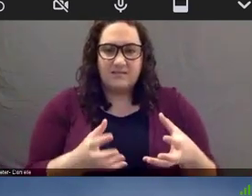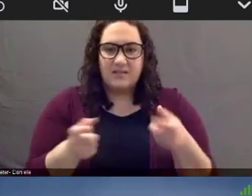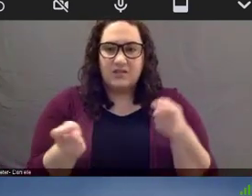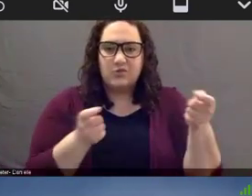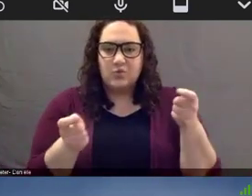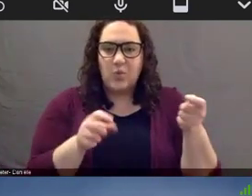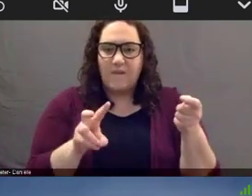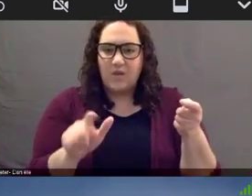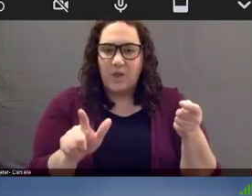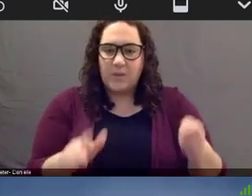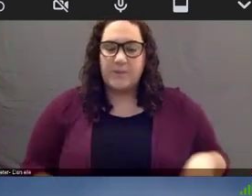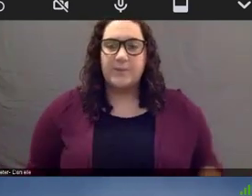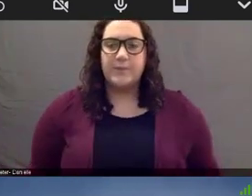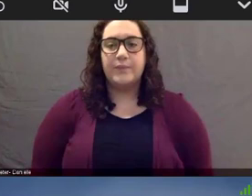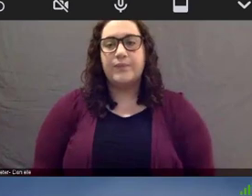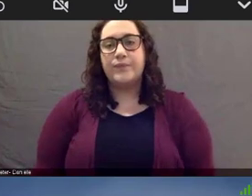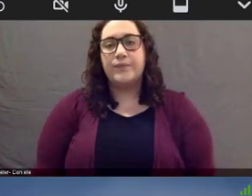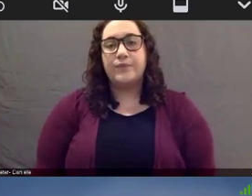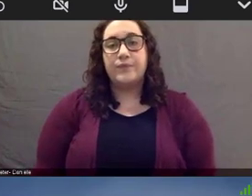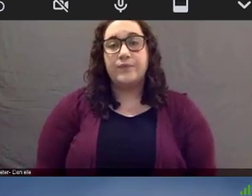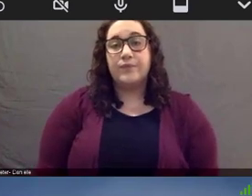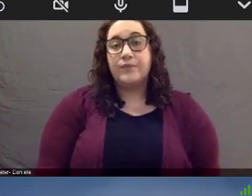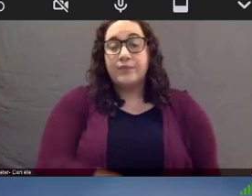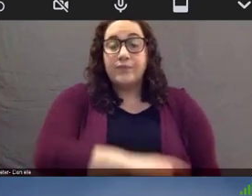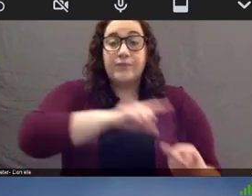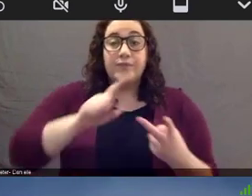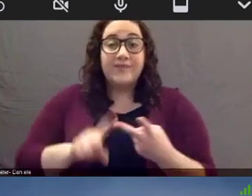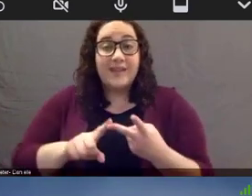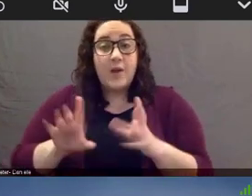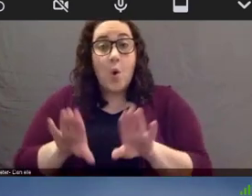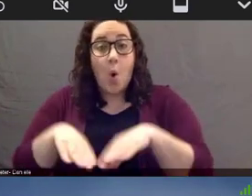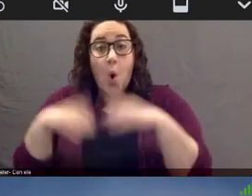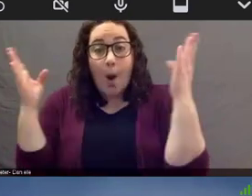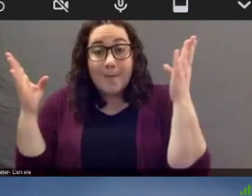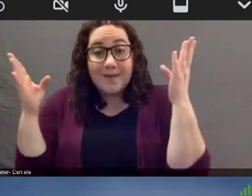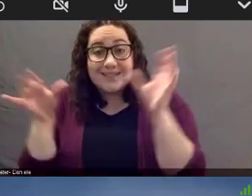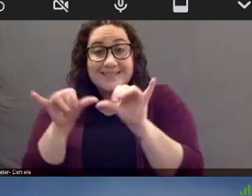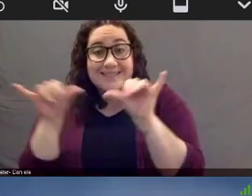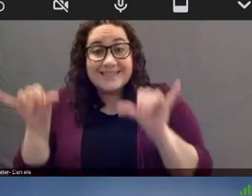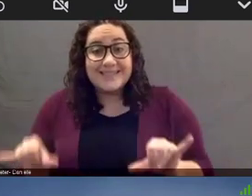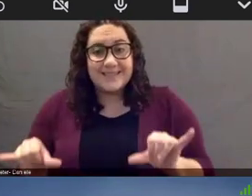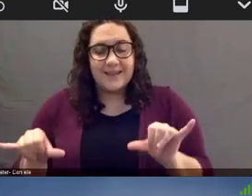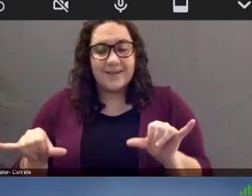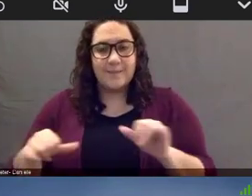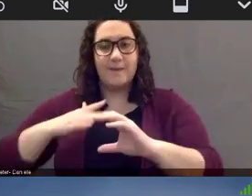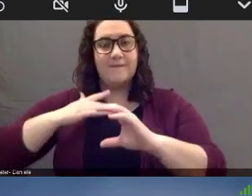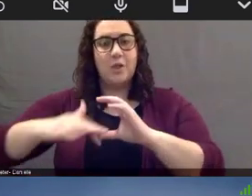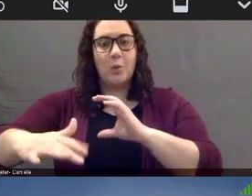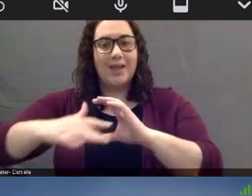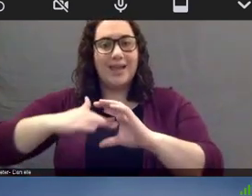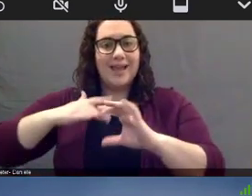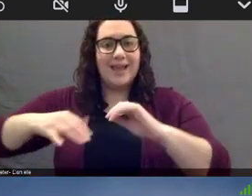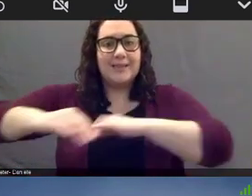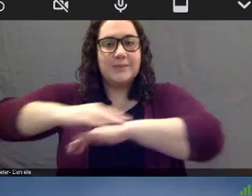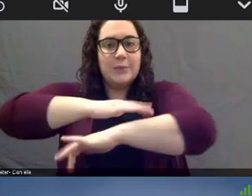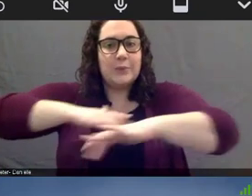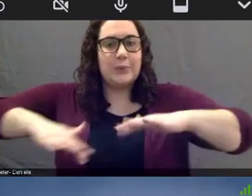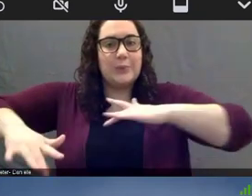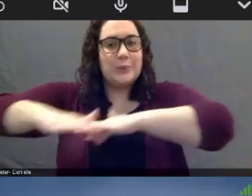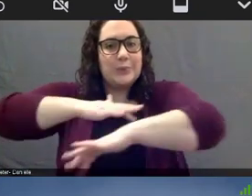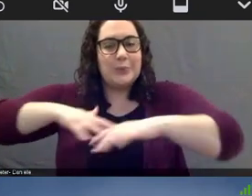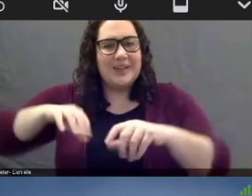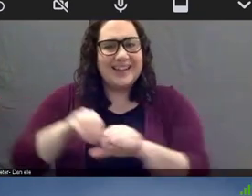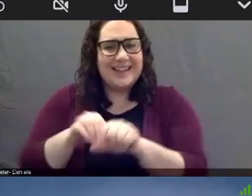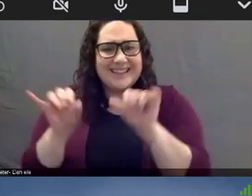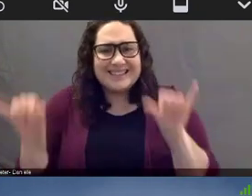whole point is that fluid is moving through our control volume. So we also need an equation for open systems. Now